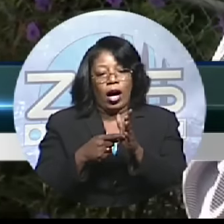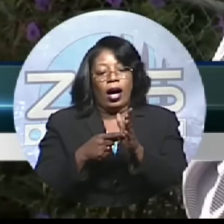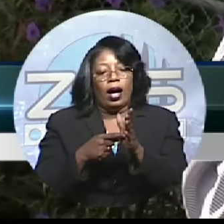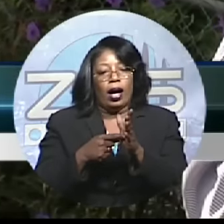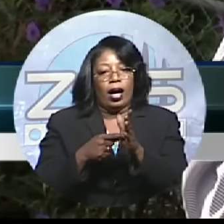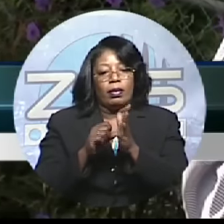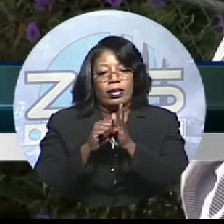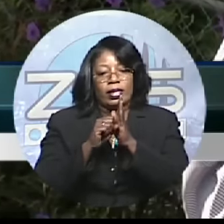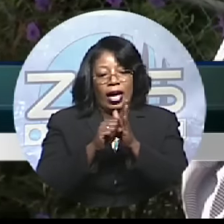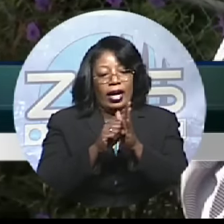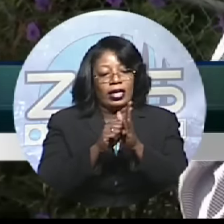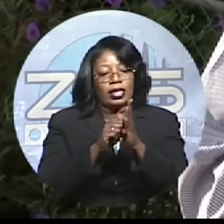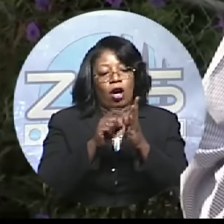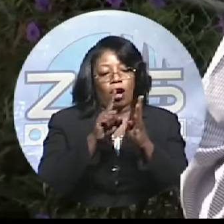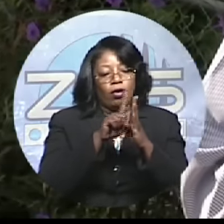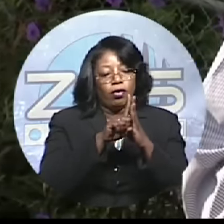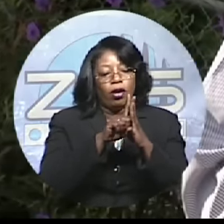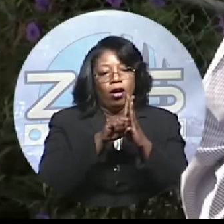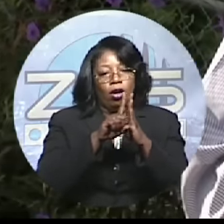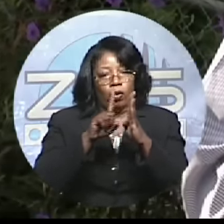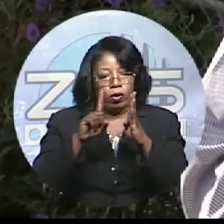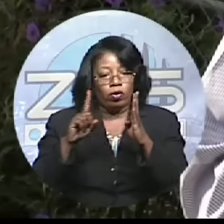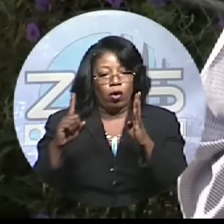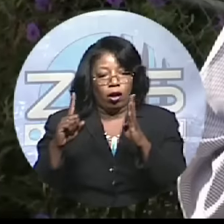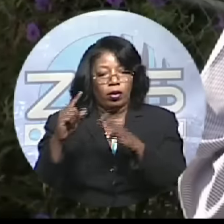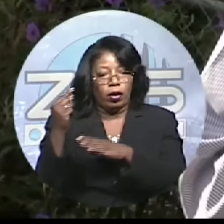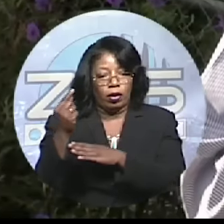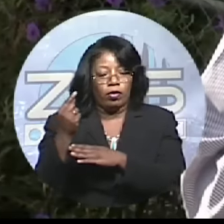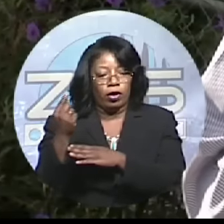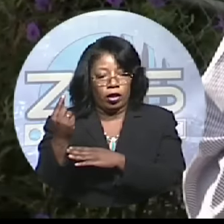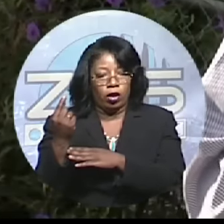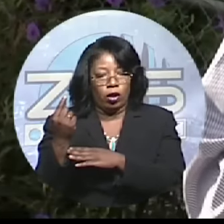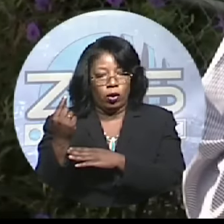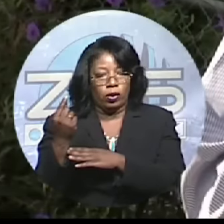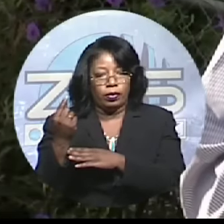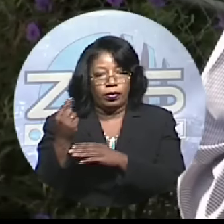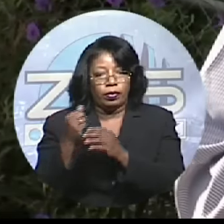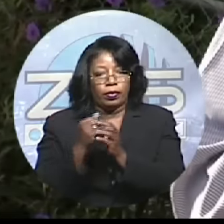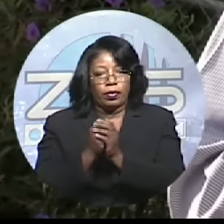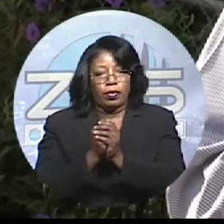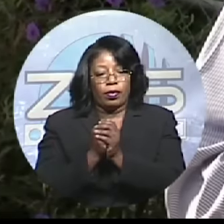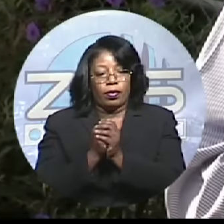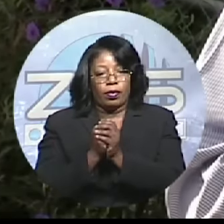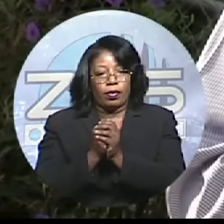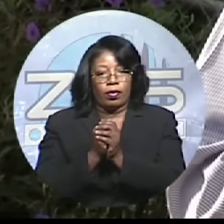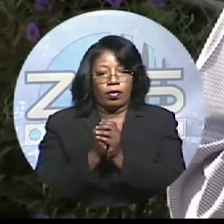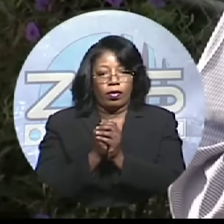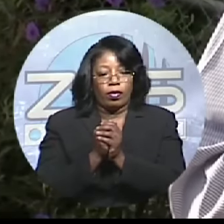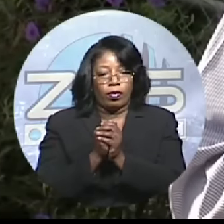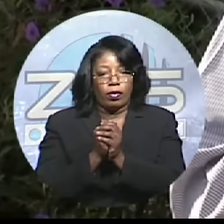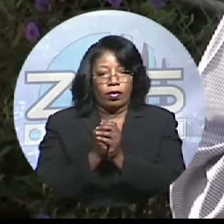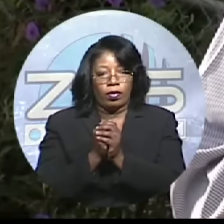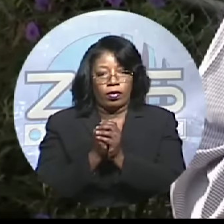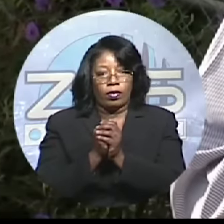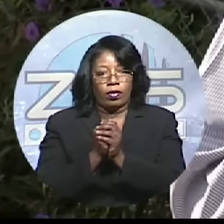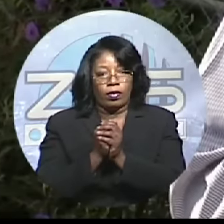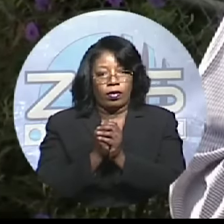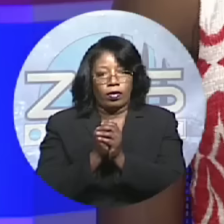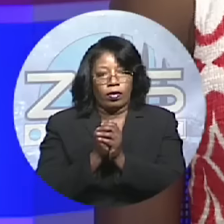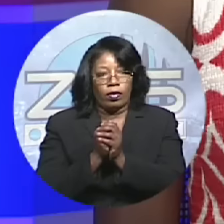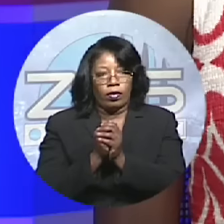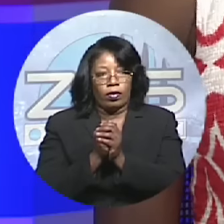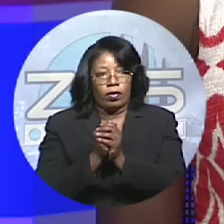one life lost to suicide is one too many. Reporting from 8th Street, Coconut Grove, I'm Vaughn Aubrey, ZNS Network